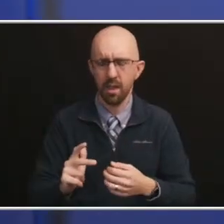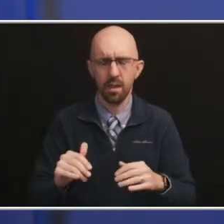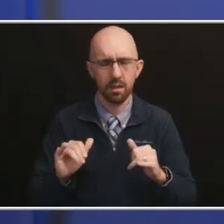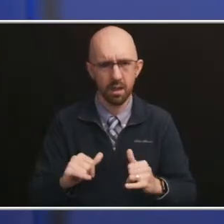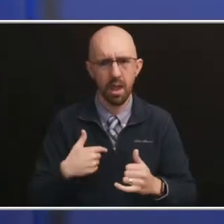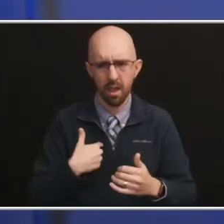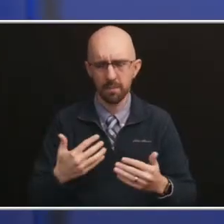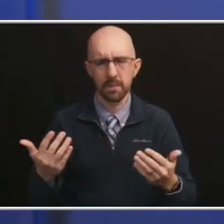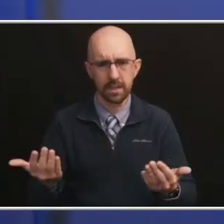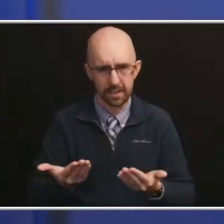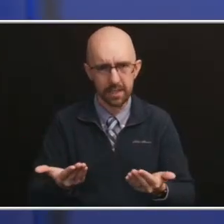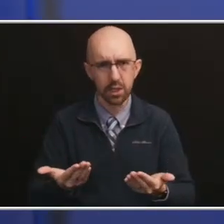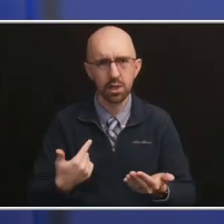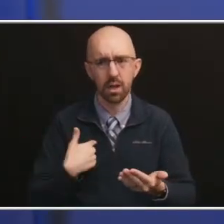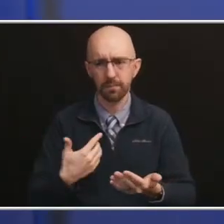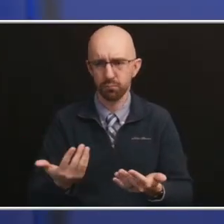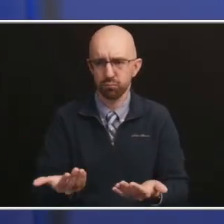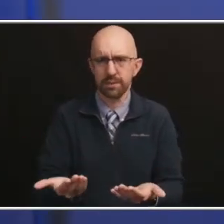I'm present. I'm